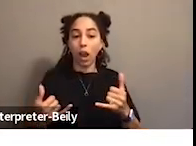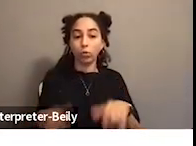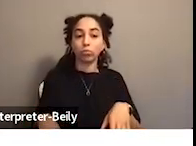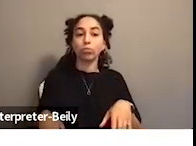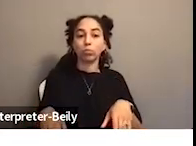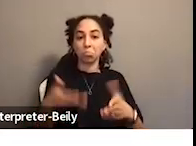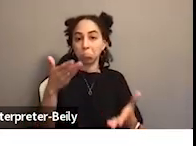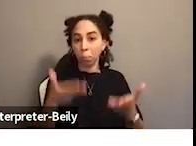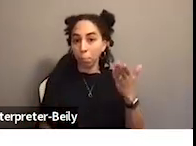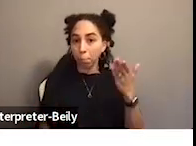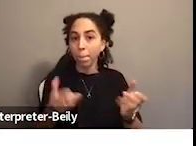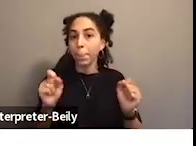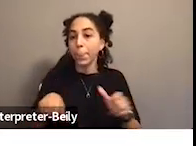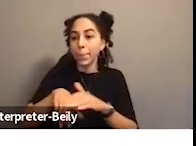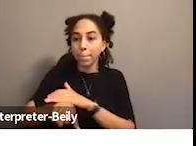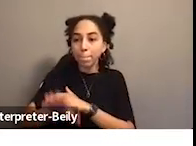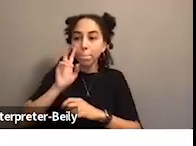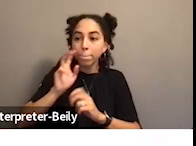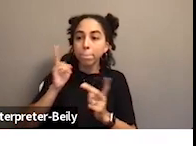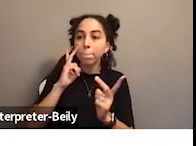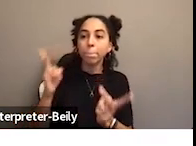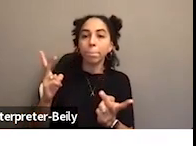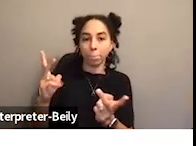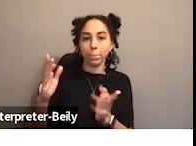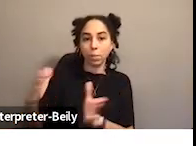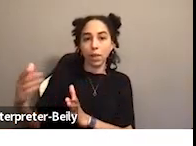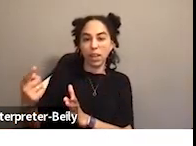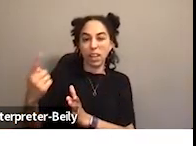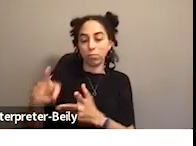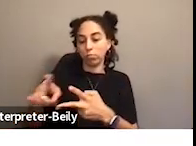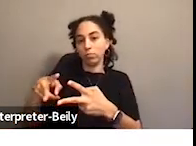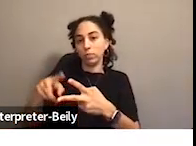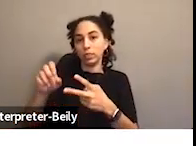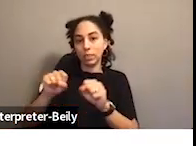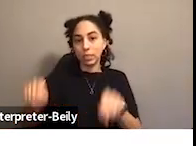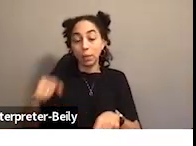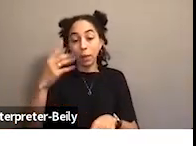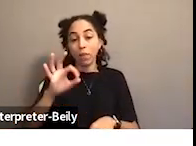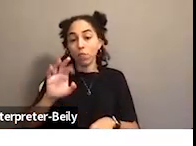might be able to go in and view the plan in one of those systems, but the Franklin County